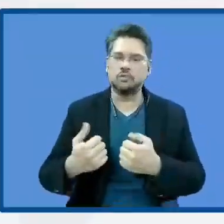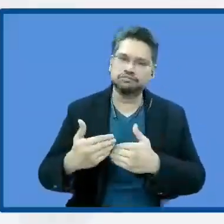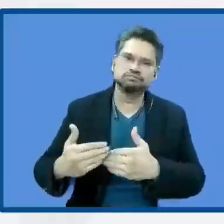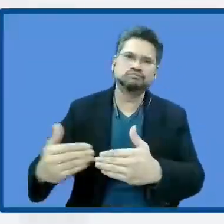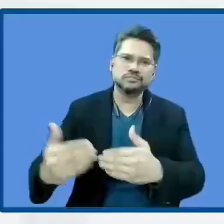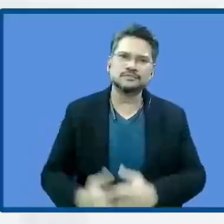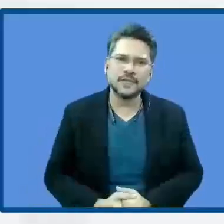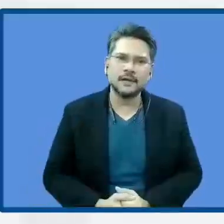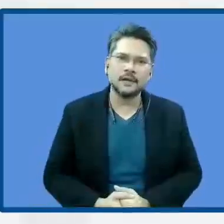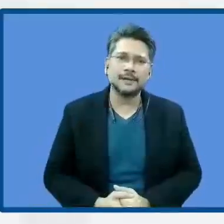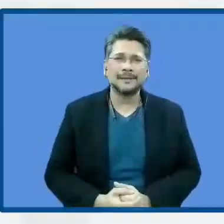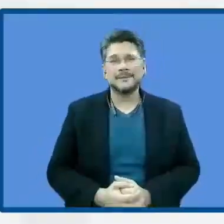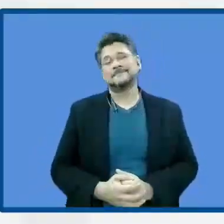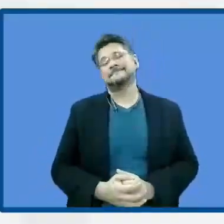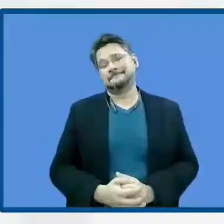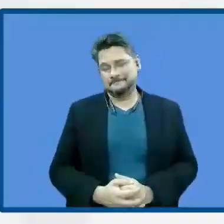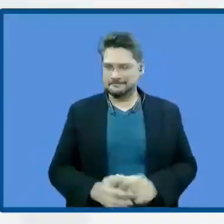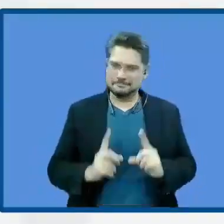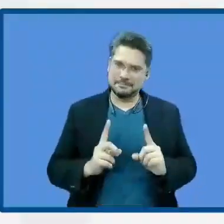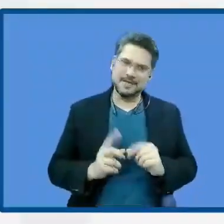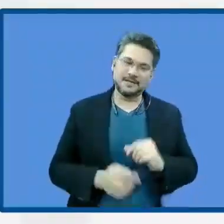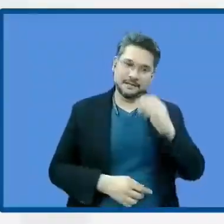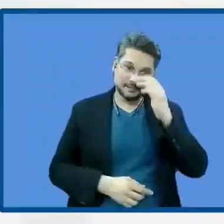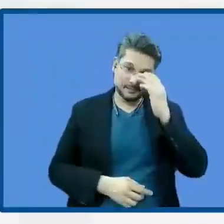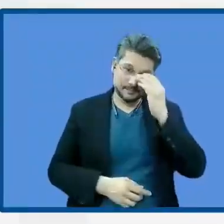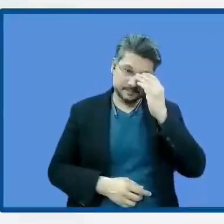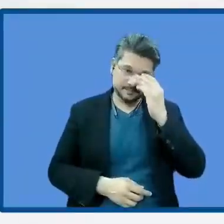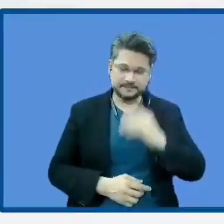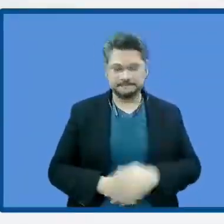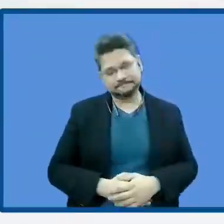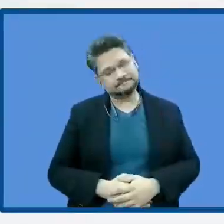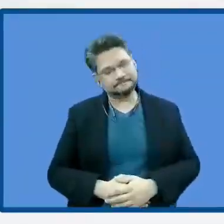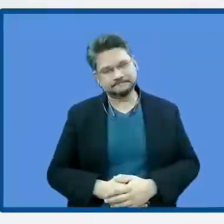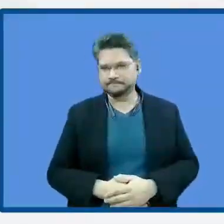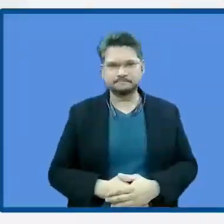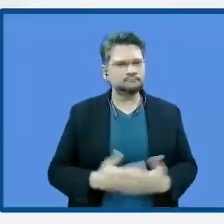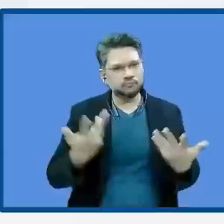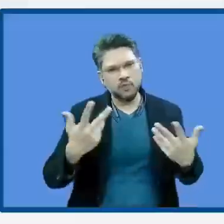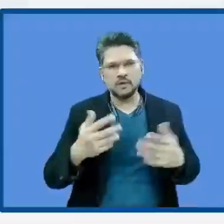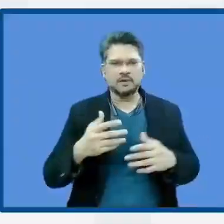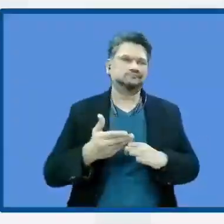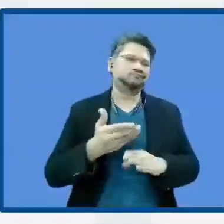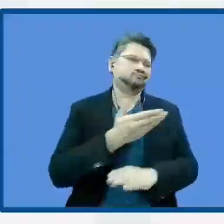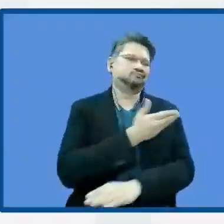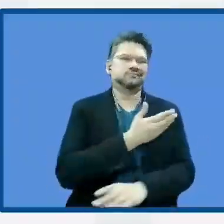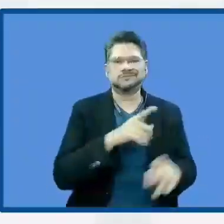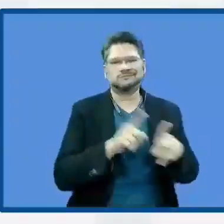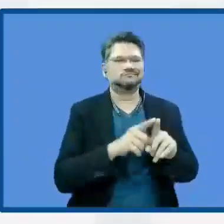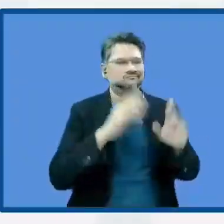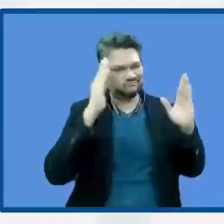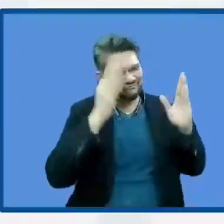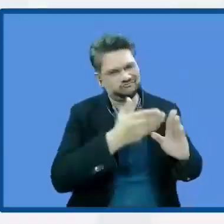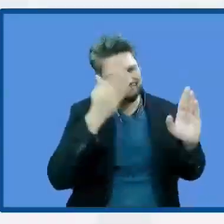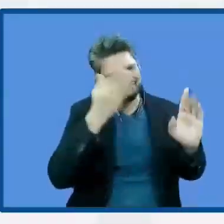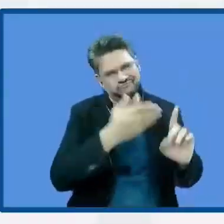trend has been too focused on the fourth goal. So the agenda is still dominated